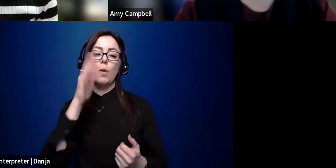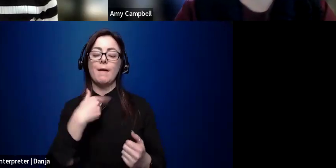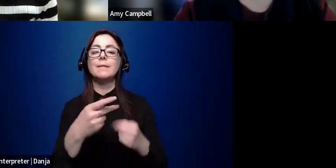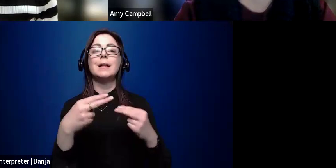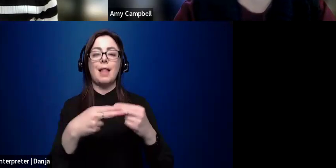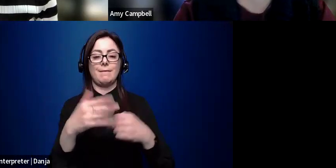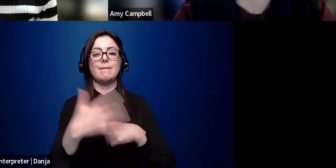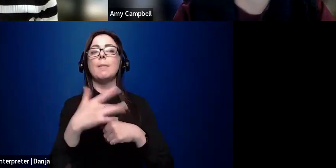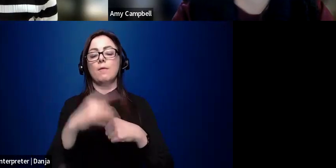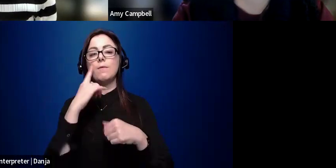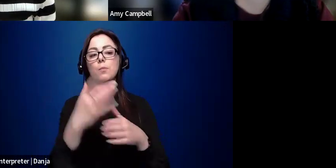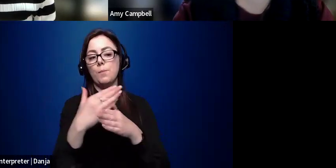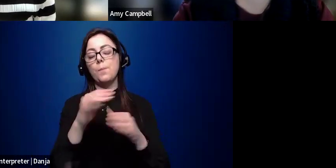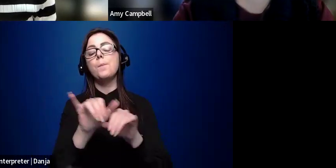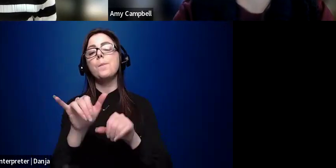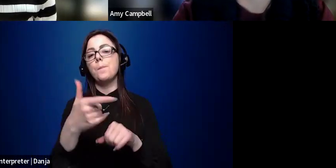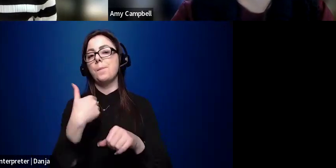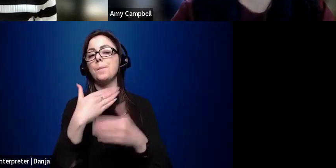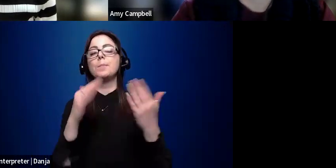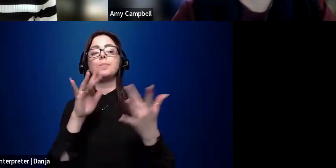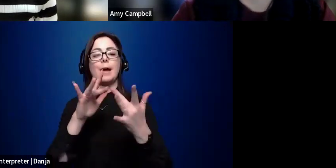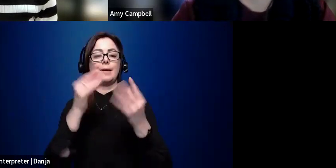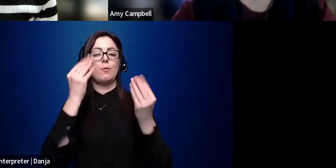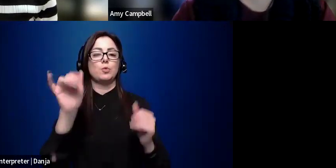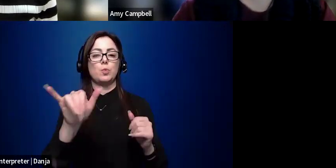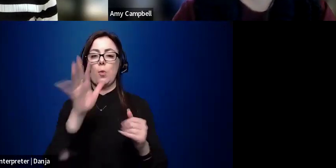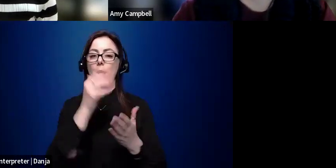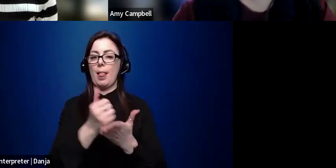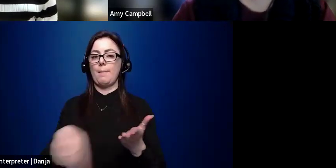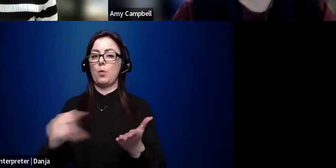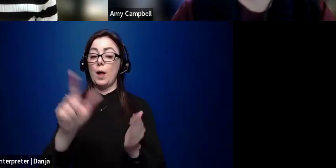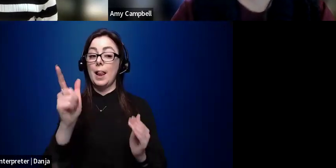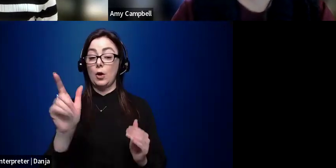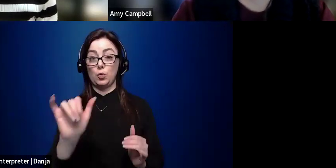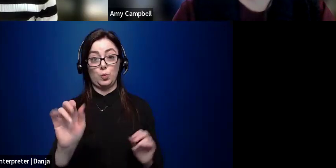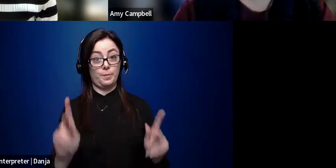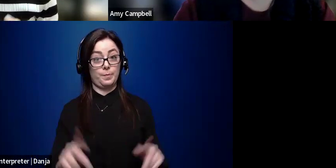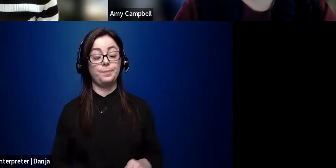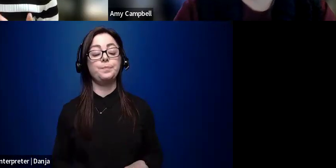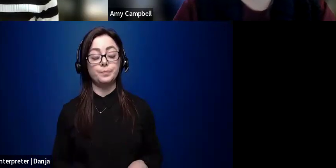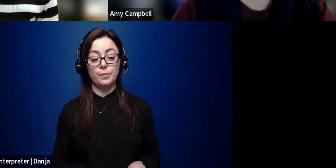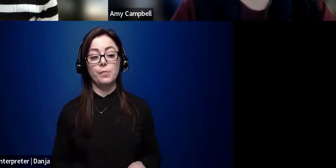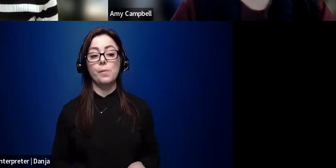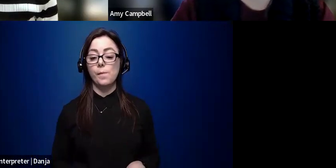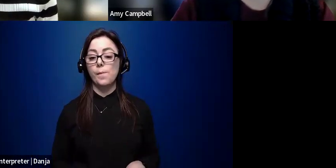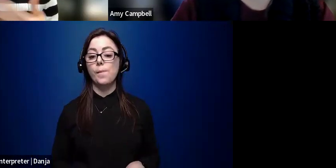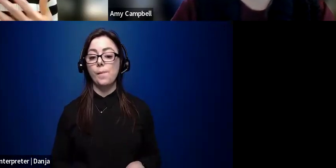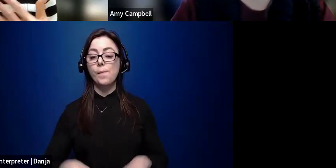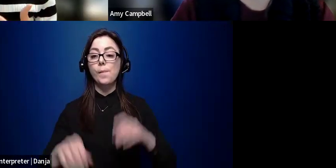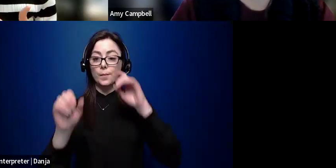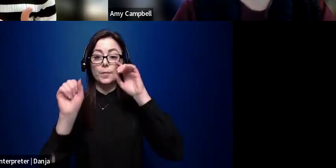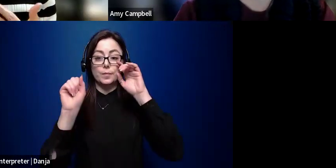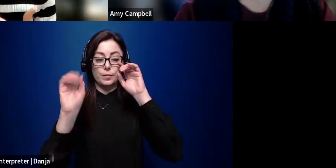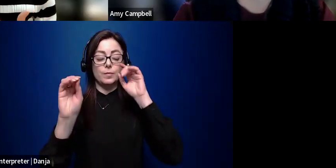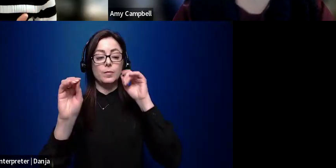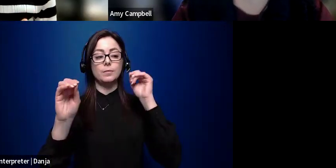also, contact information in here too that can help you later too. So, so with that, I just want to say that we're going to be doing